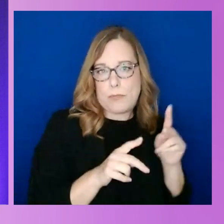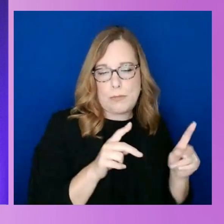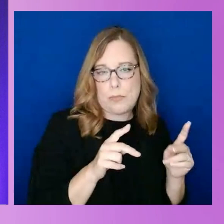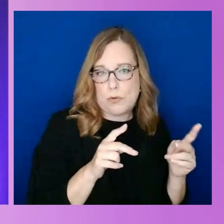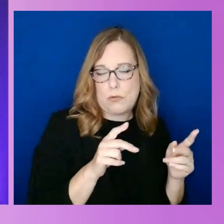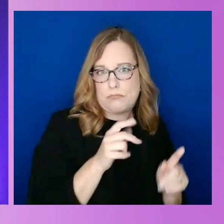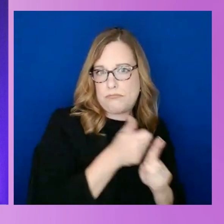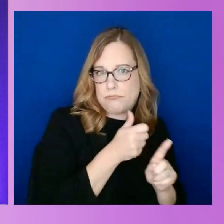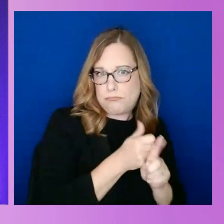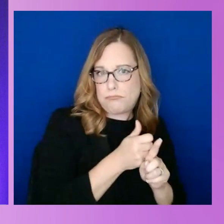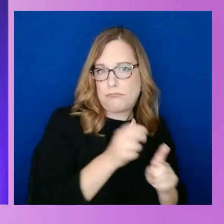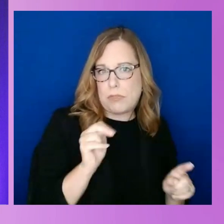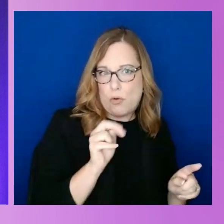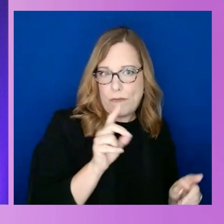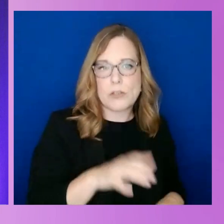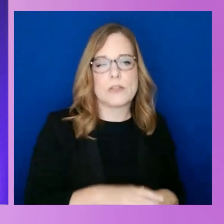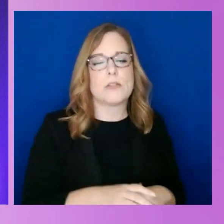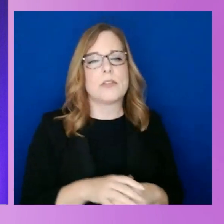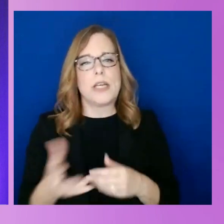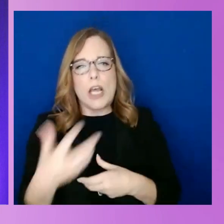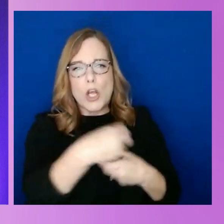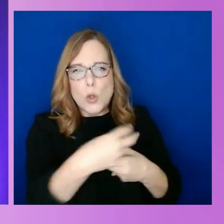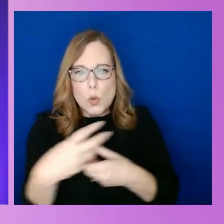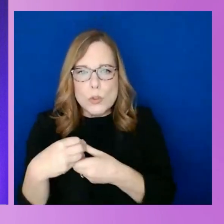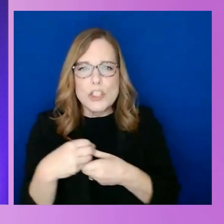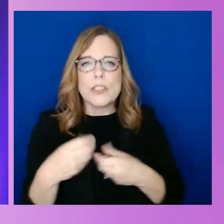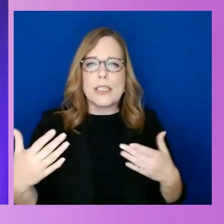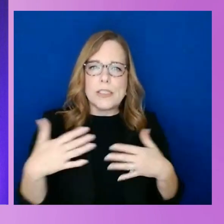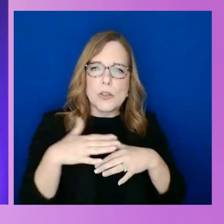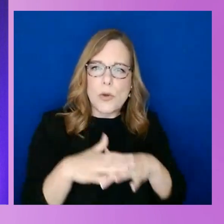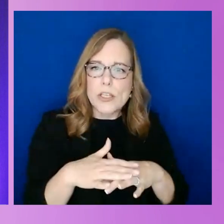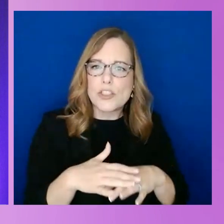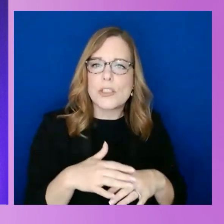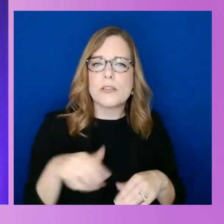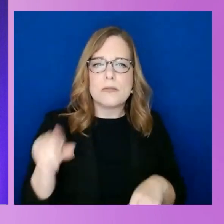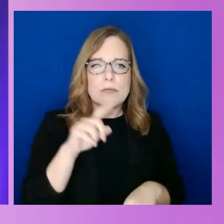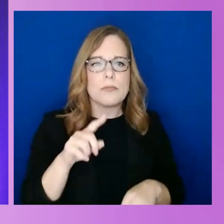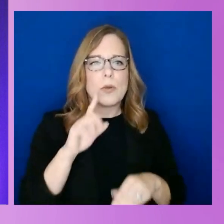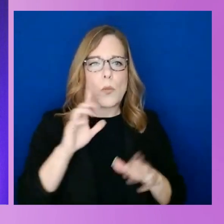more innovation, better decision-making, and risk reduction.